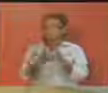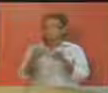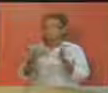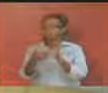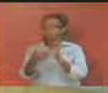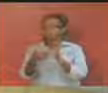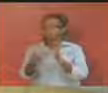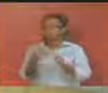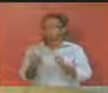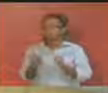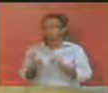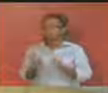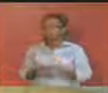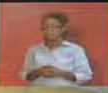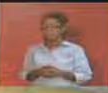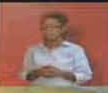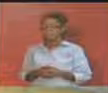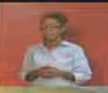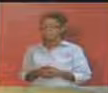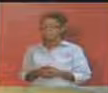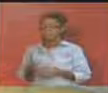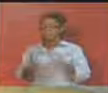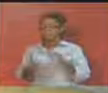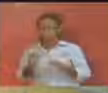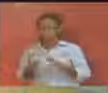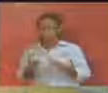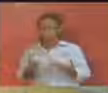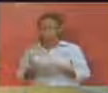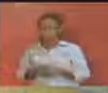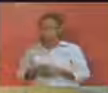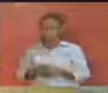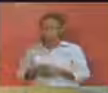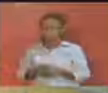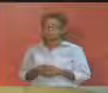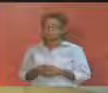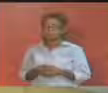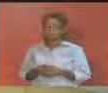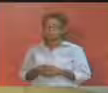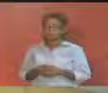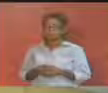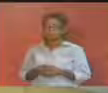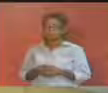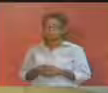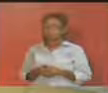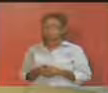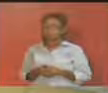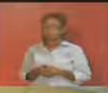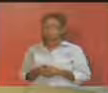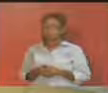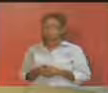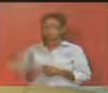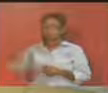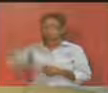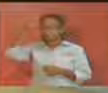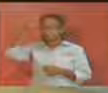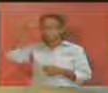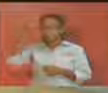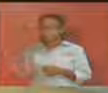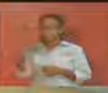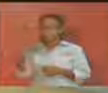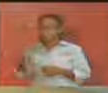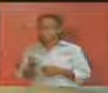some adverse reaction in some persons, should something similar happen with